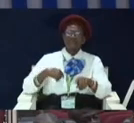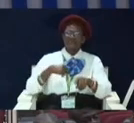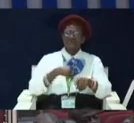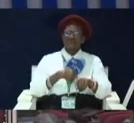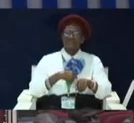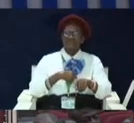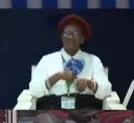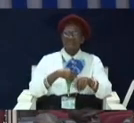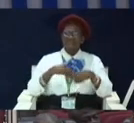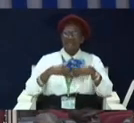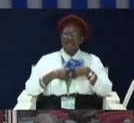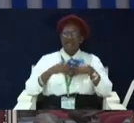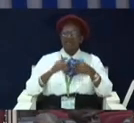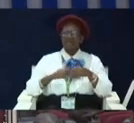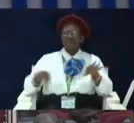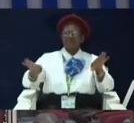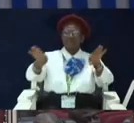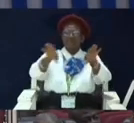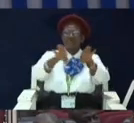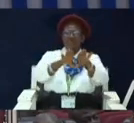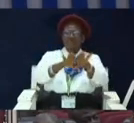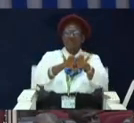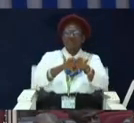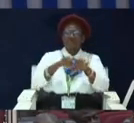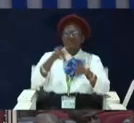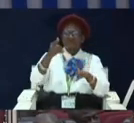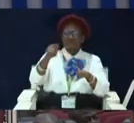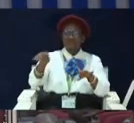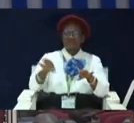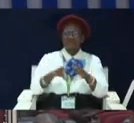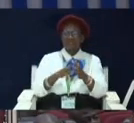we have to close the books so that